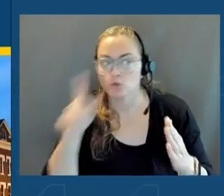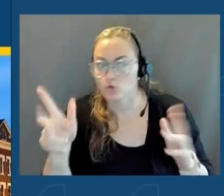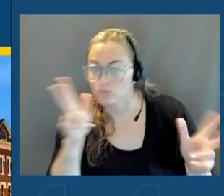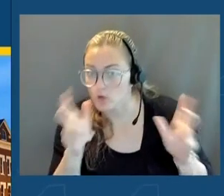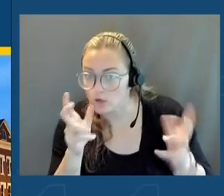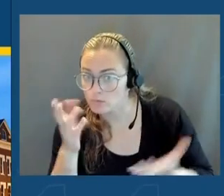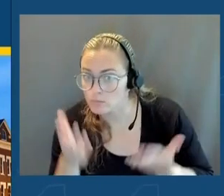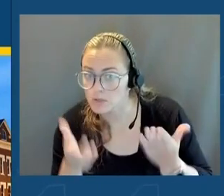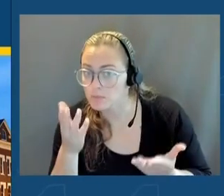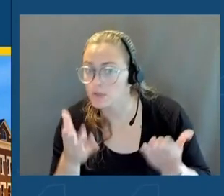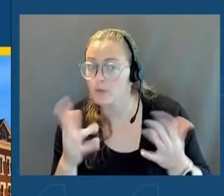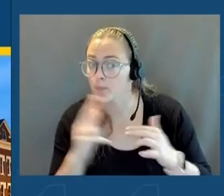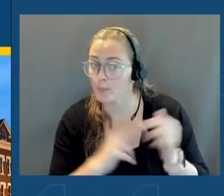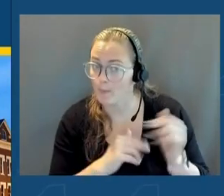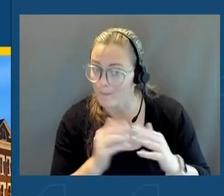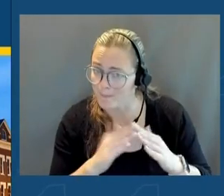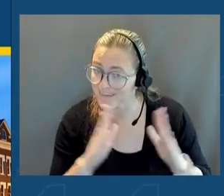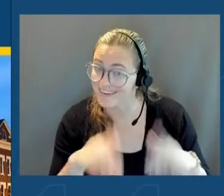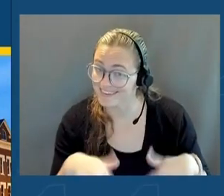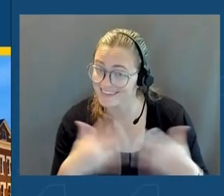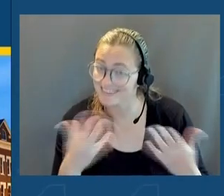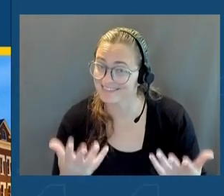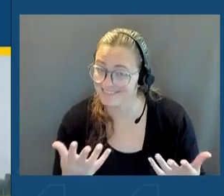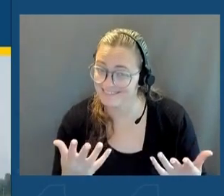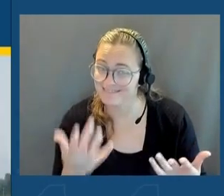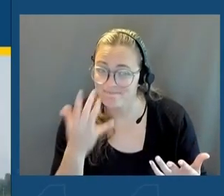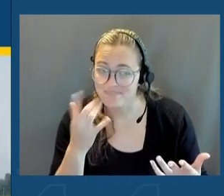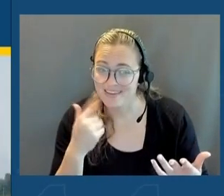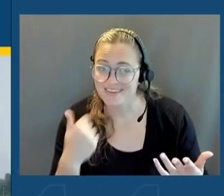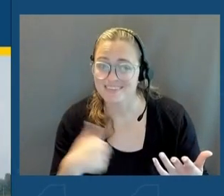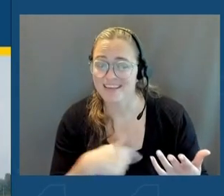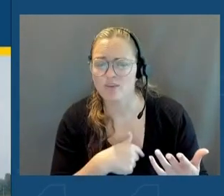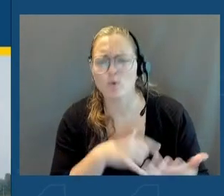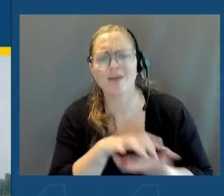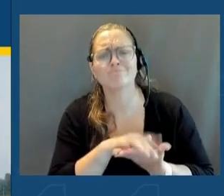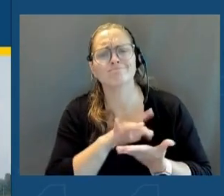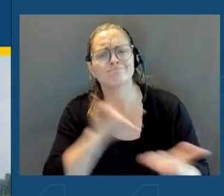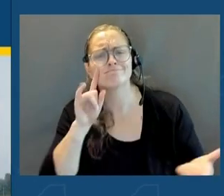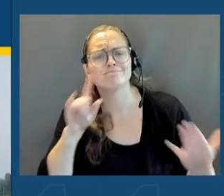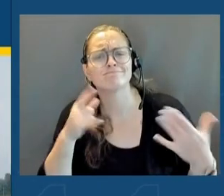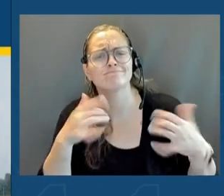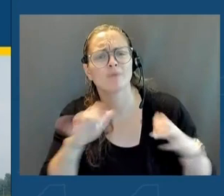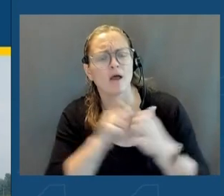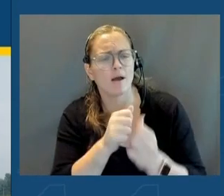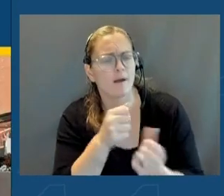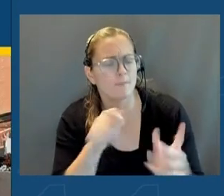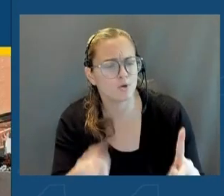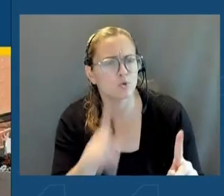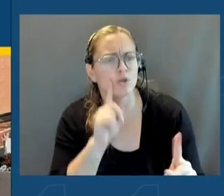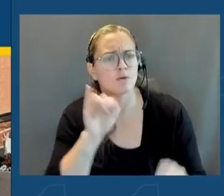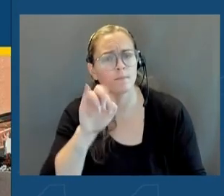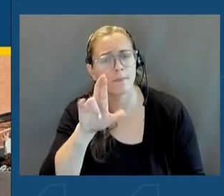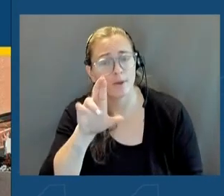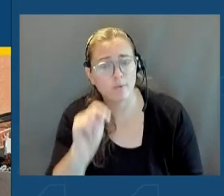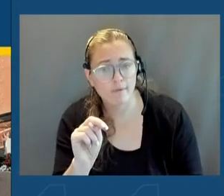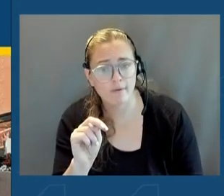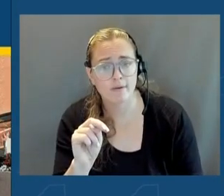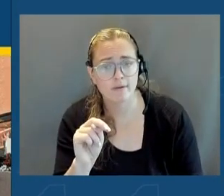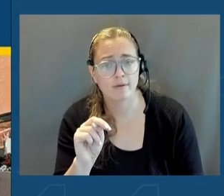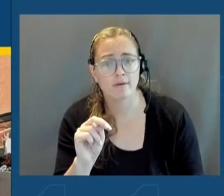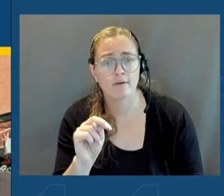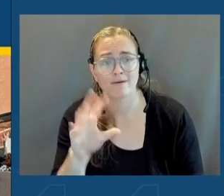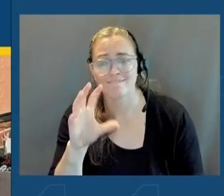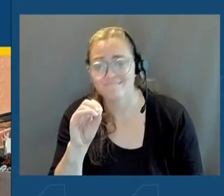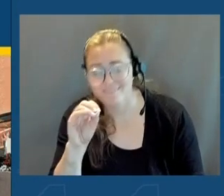I want to build housing. Because as we take advantage of the fact that we're going to have Micron,